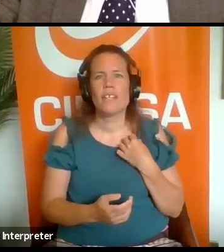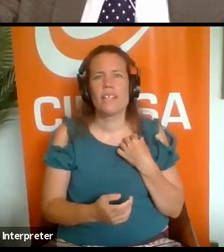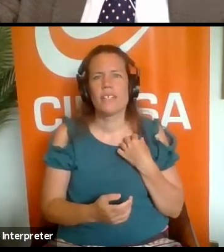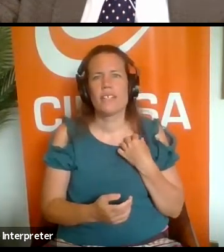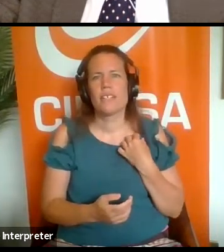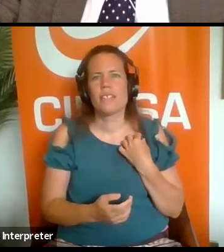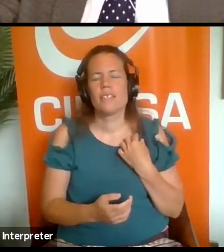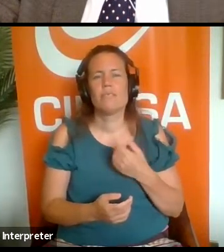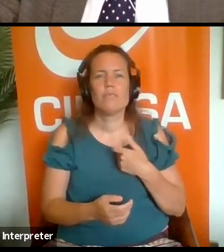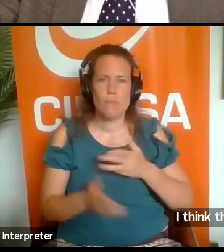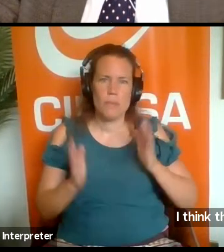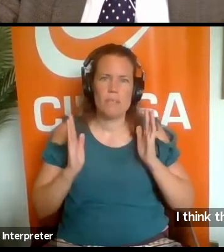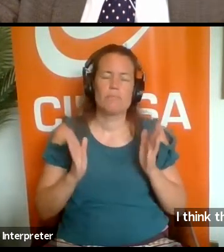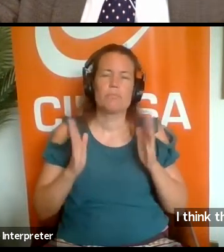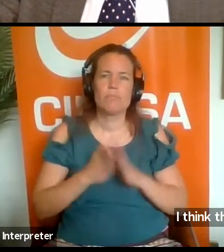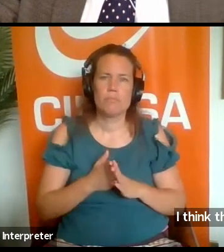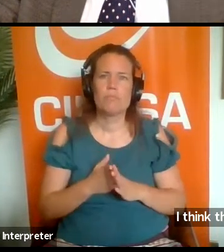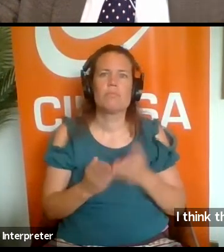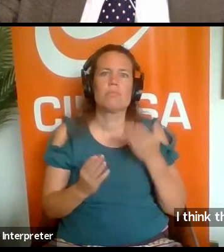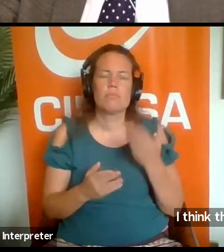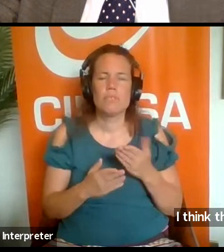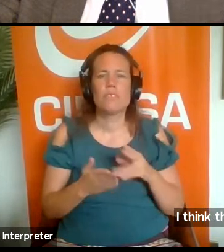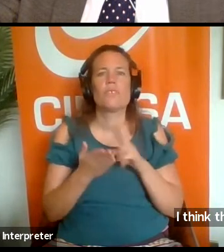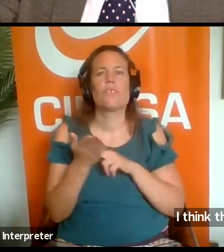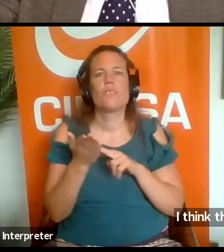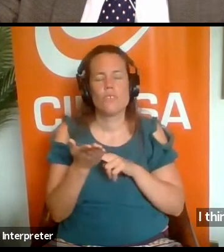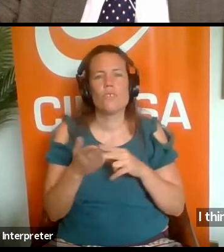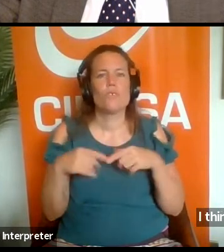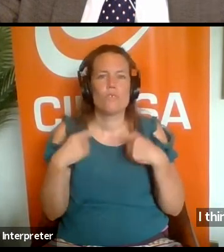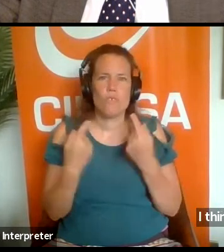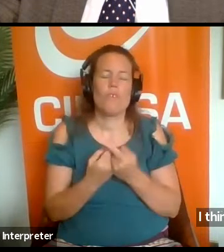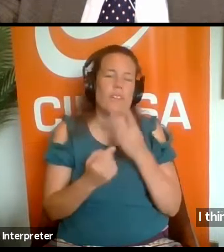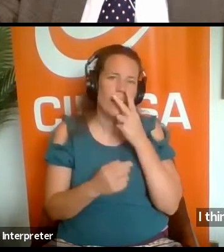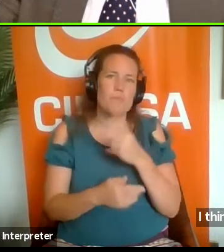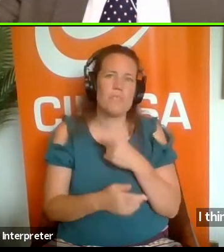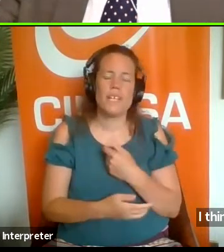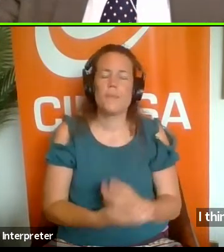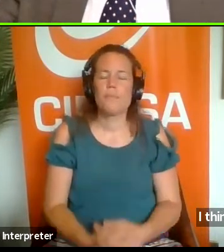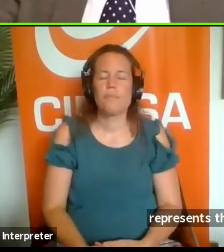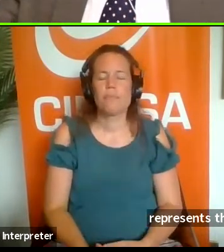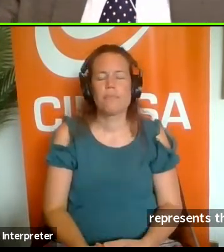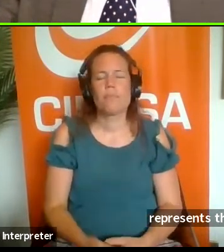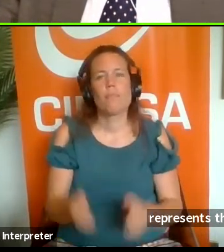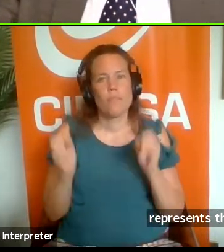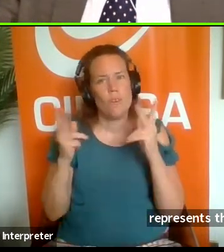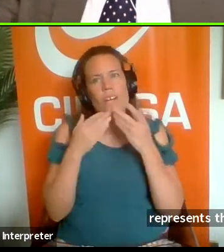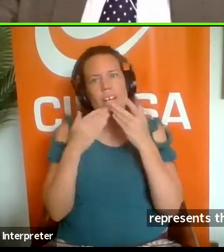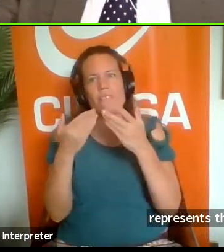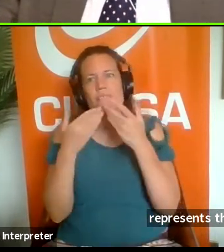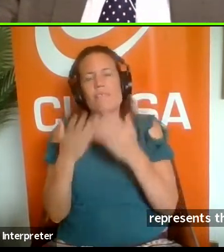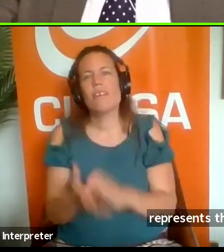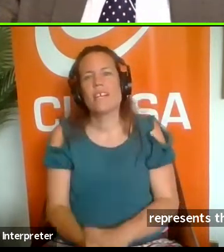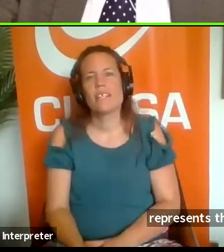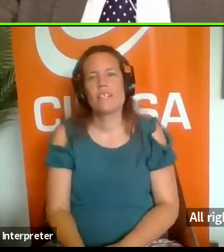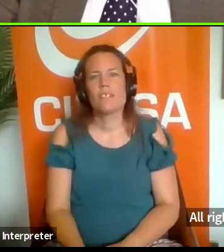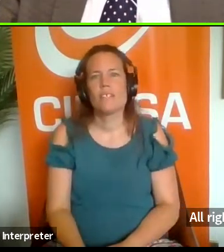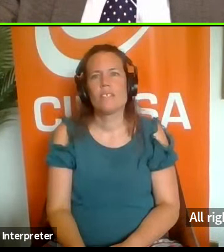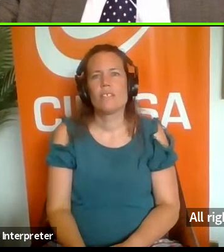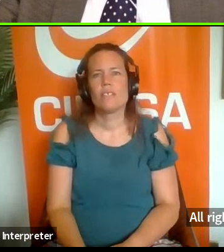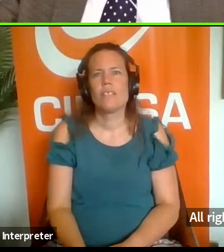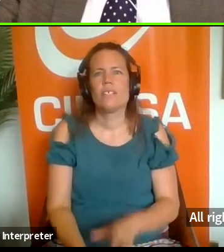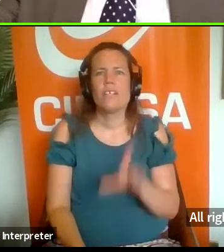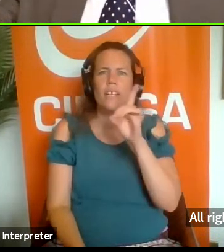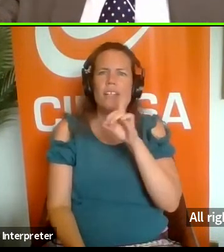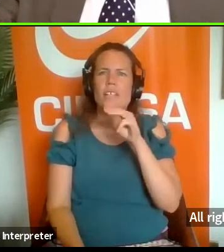it's fair enough, and it represents the views maybe that some of us are seeing from here. All right, thank you very much, Desmond. And if I may ask,